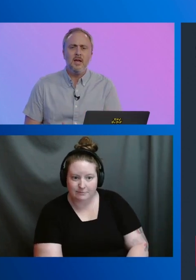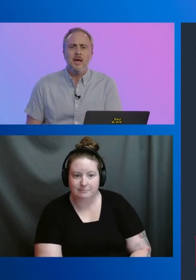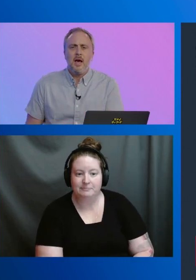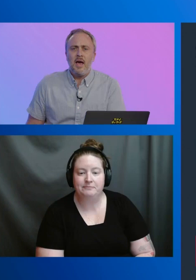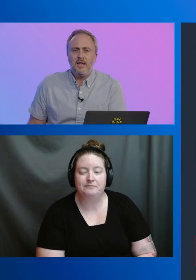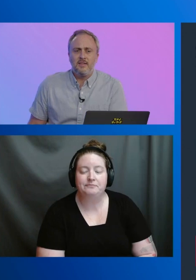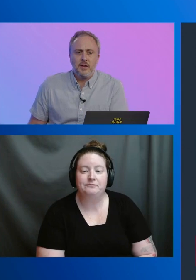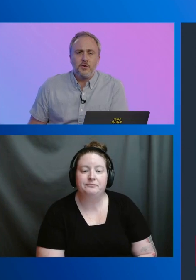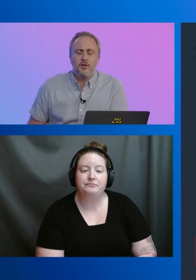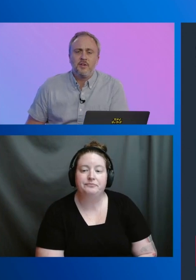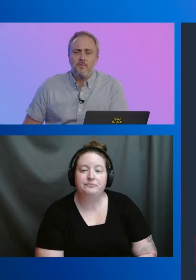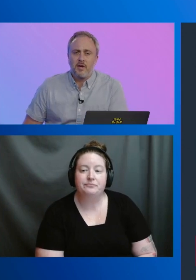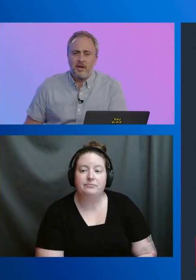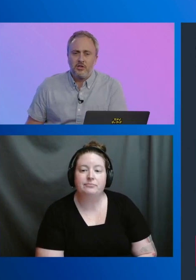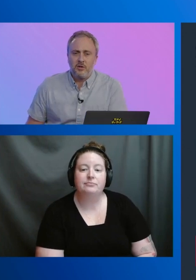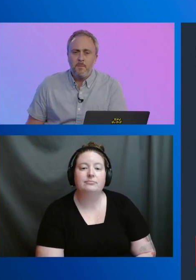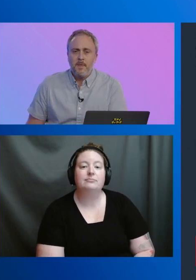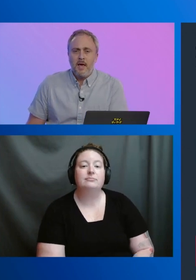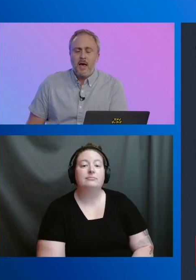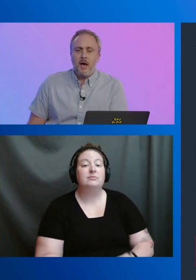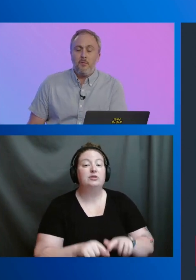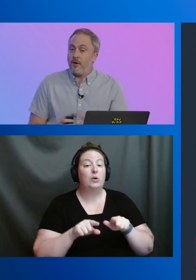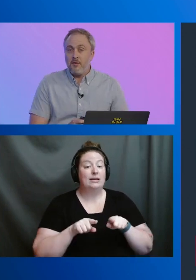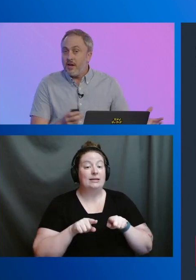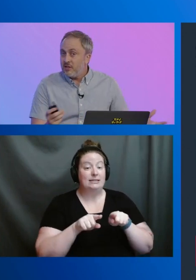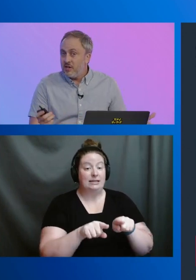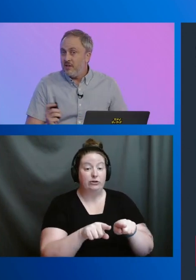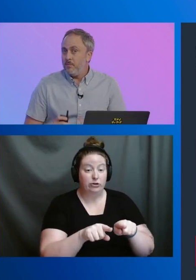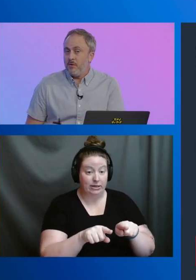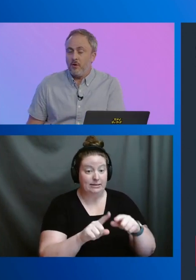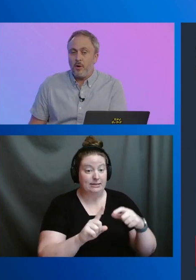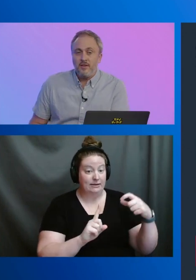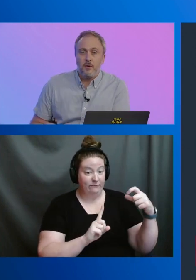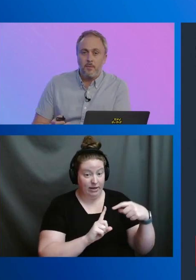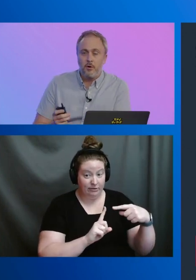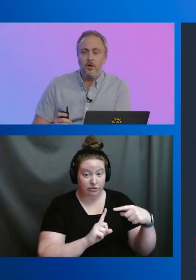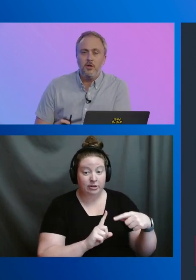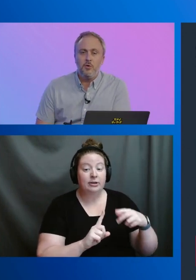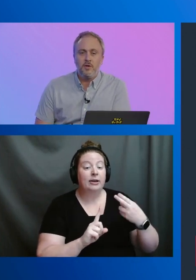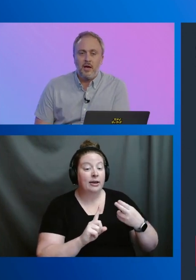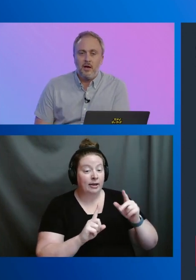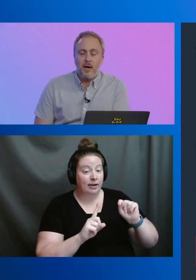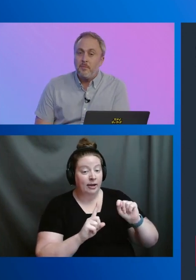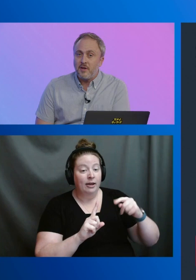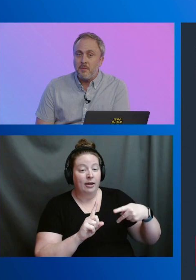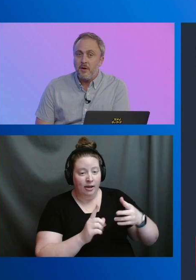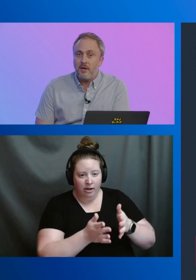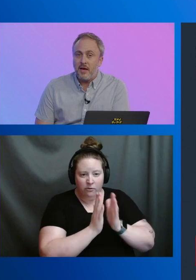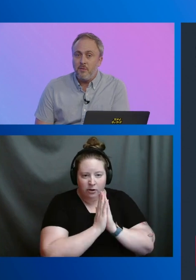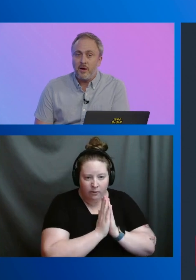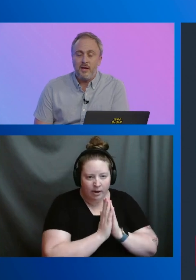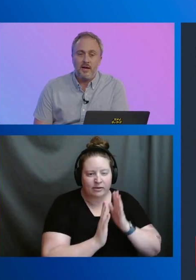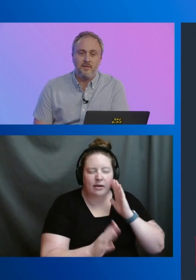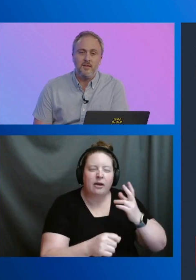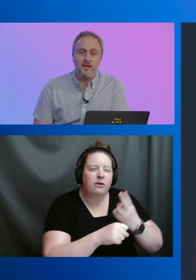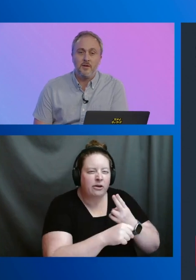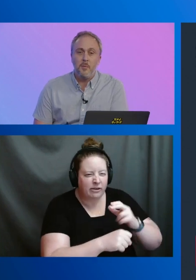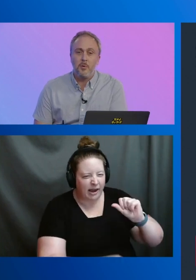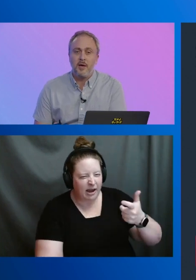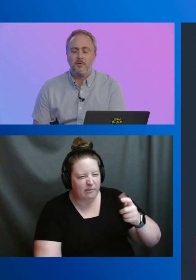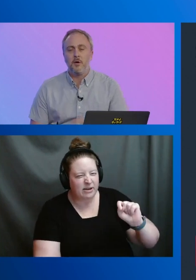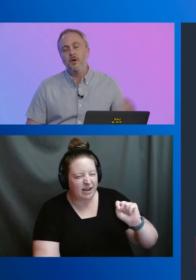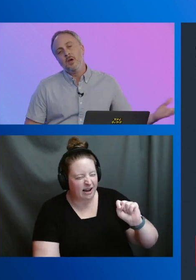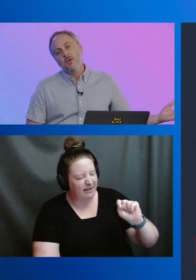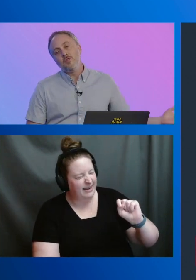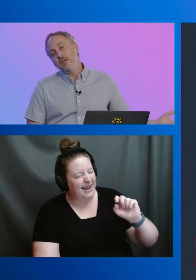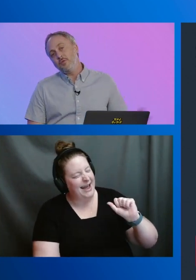take a synchronous invocation via an HTTP request, and I'm going to use Amazon API Gateway as the example